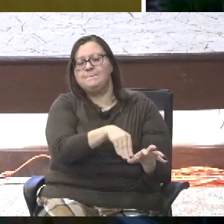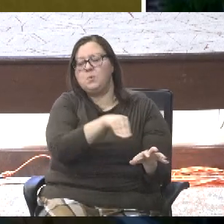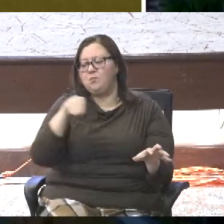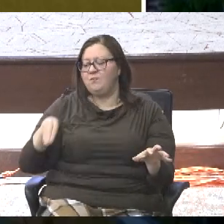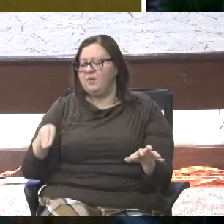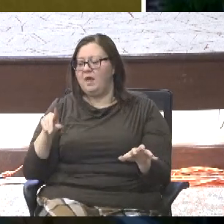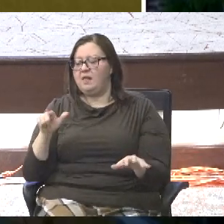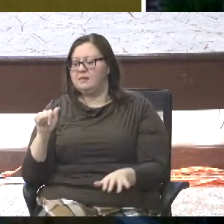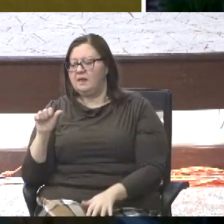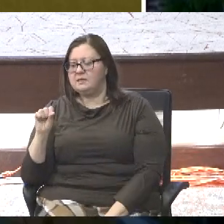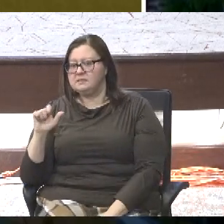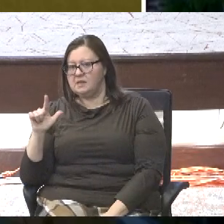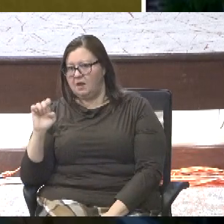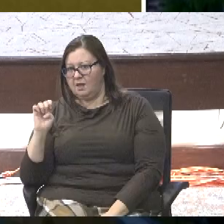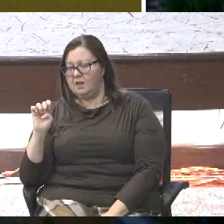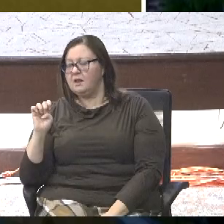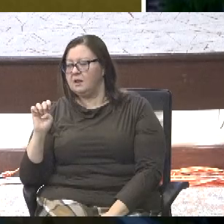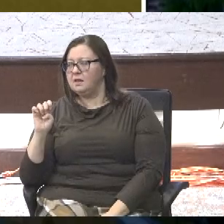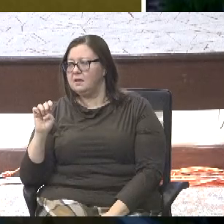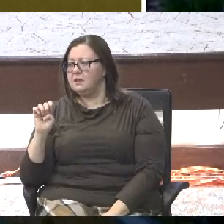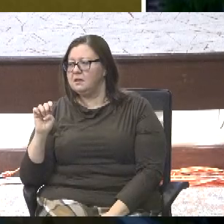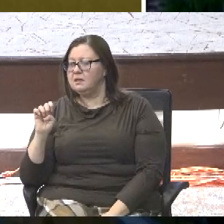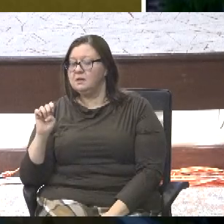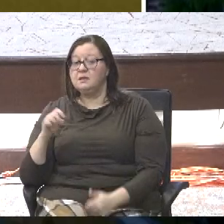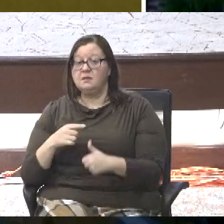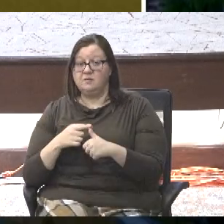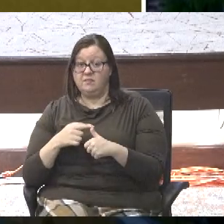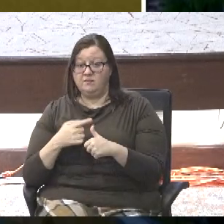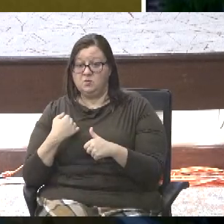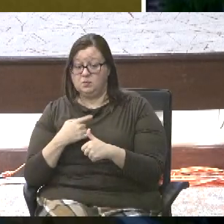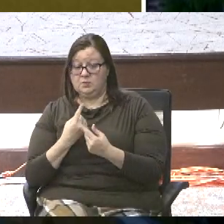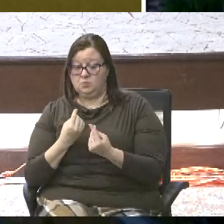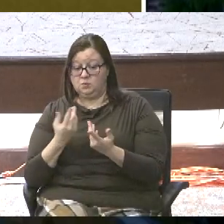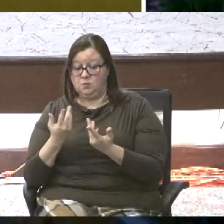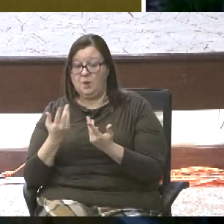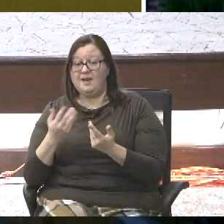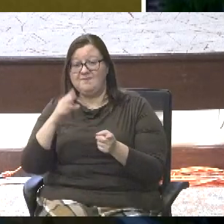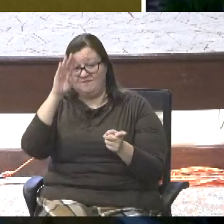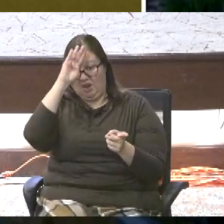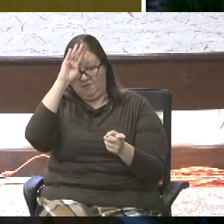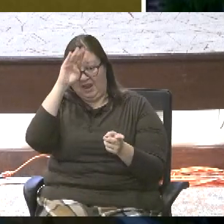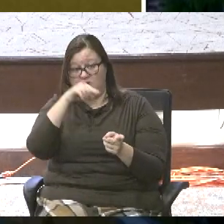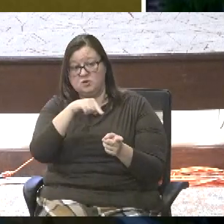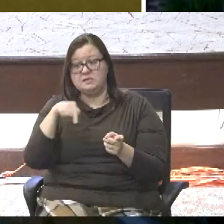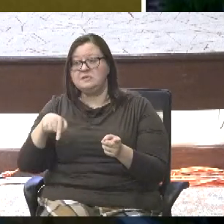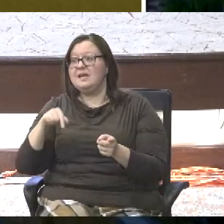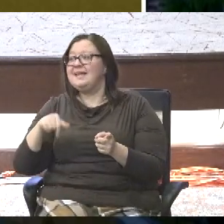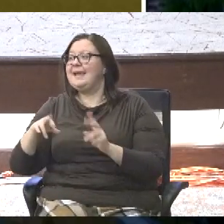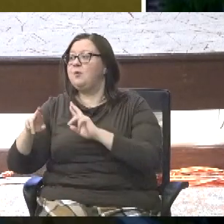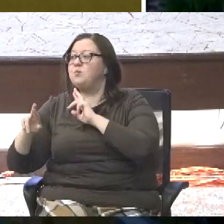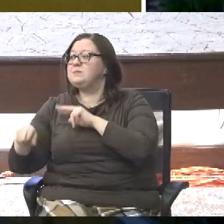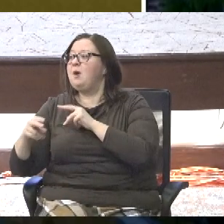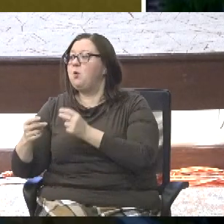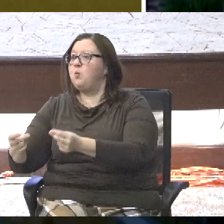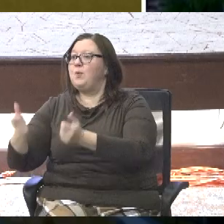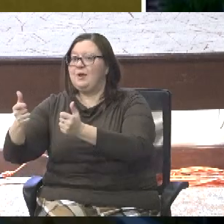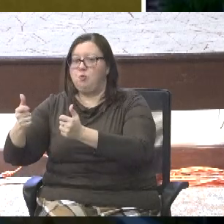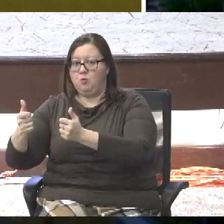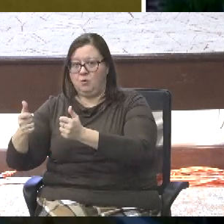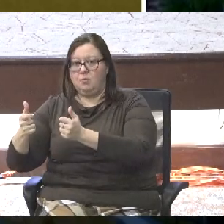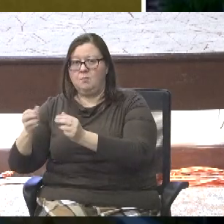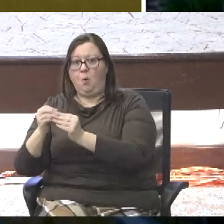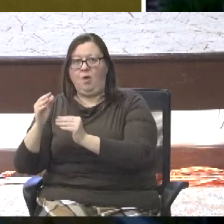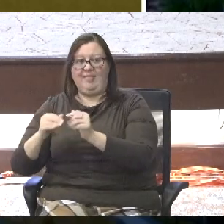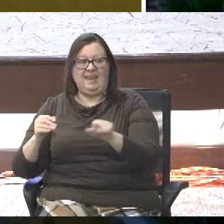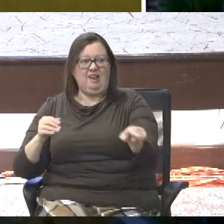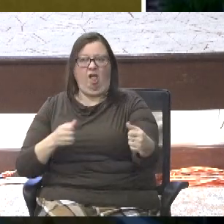LaSalle to really do a couple things. First, to put our firefighters in the best position to reduce response times, and